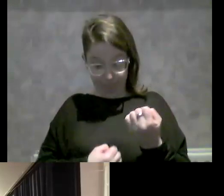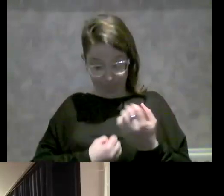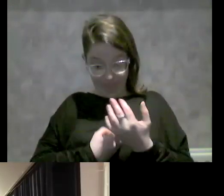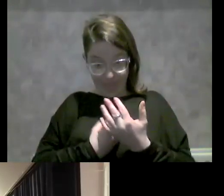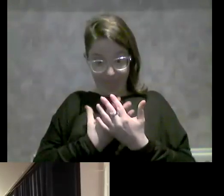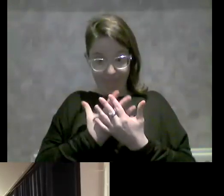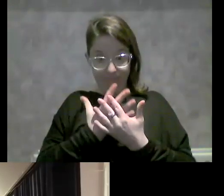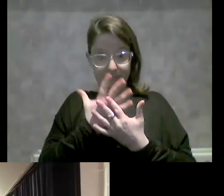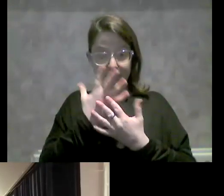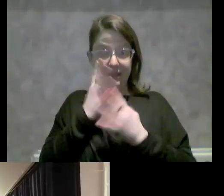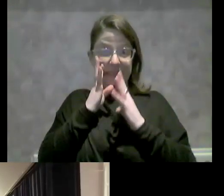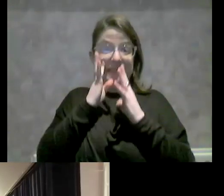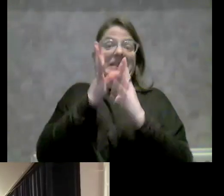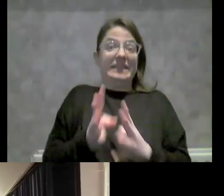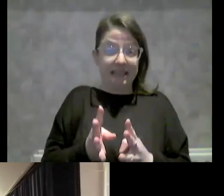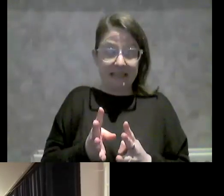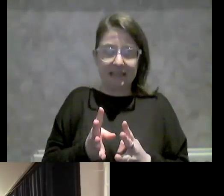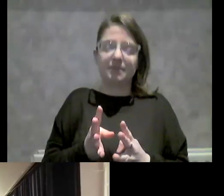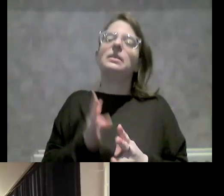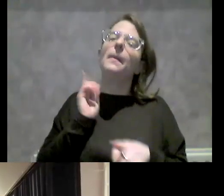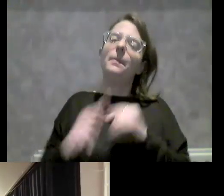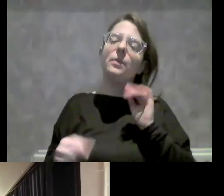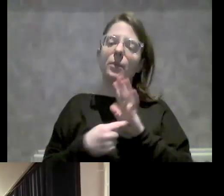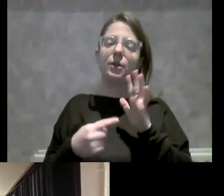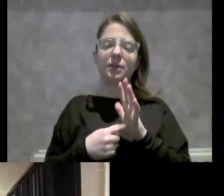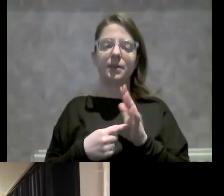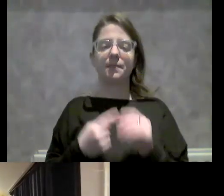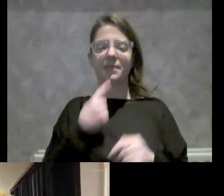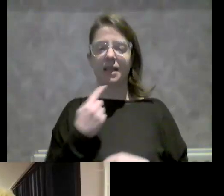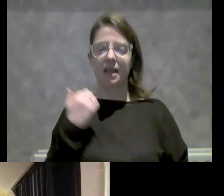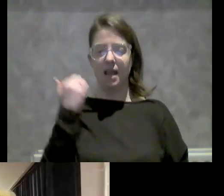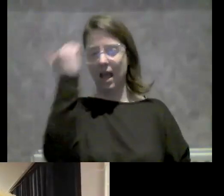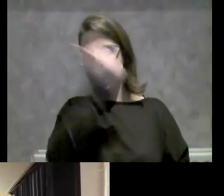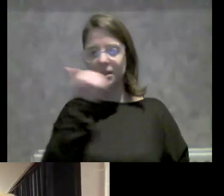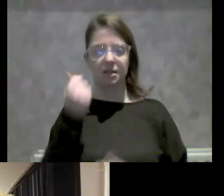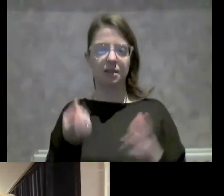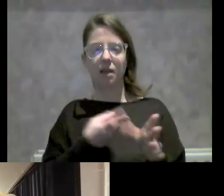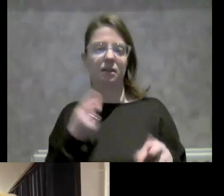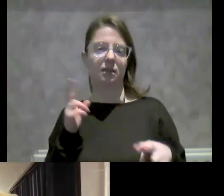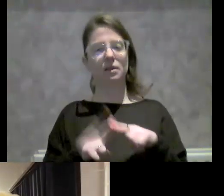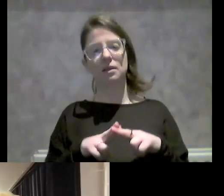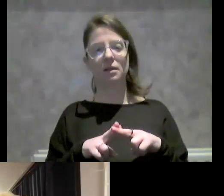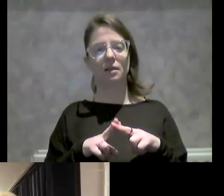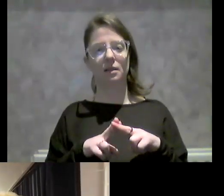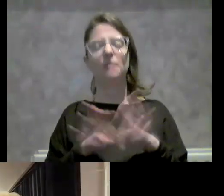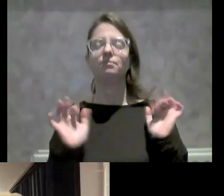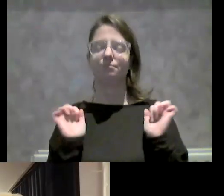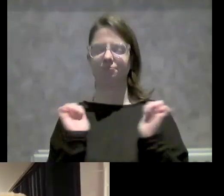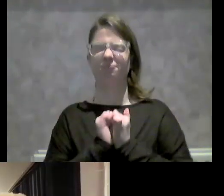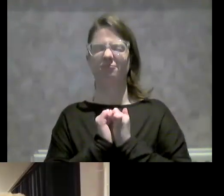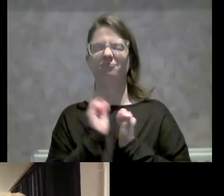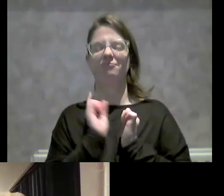it. I'm tearing up. And maybe most importantly, Jay said, handsome AF. And I think we all have to agree with